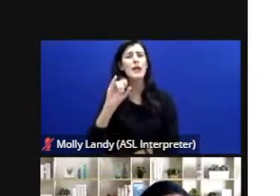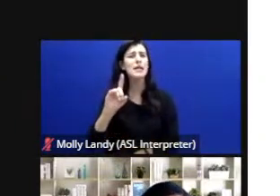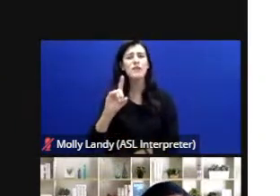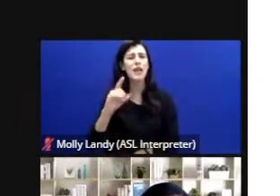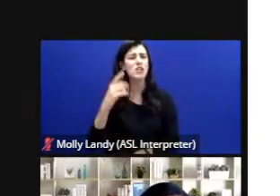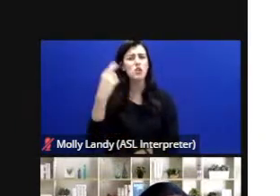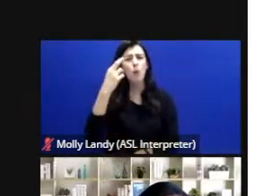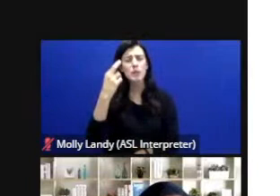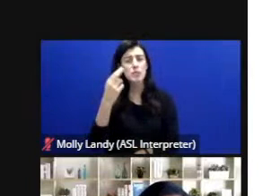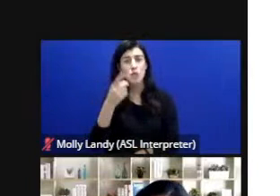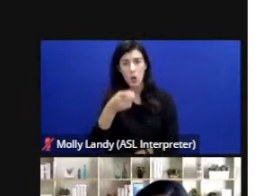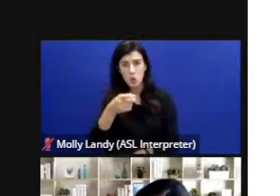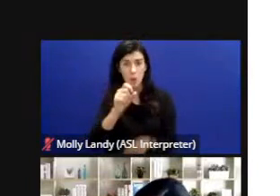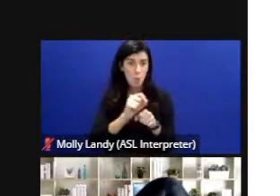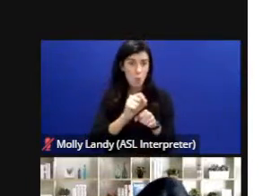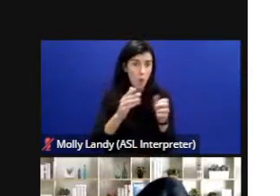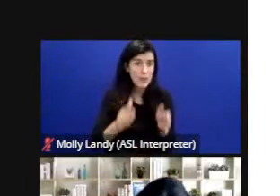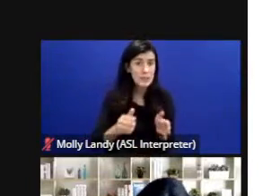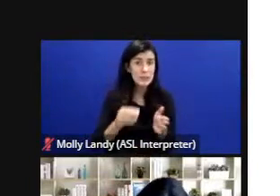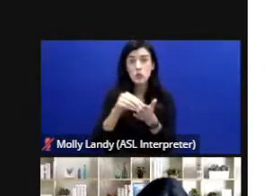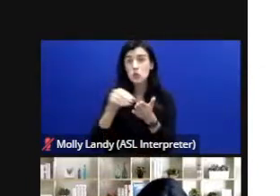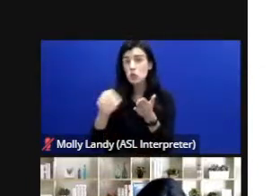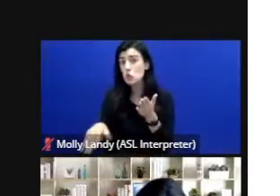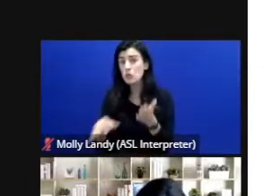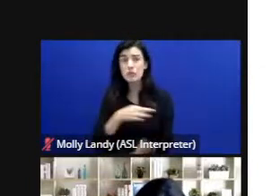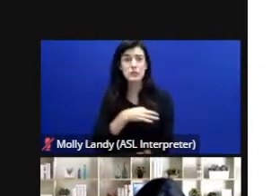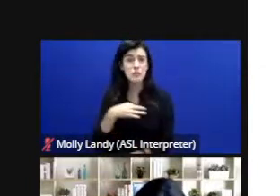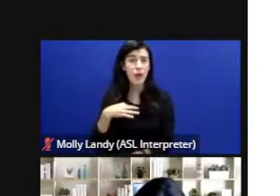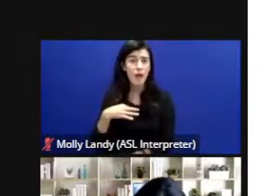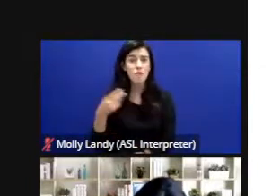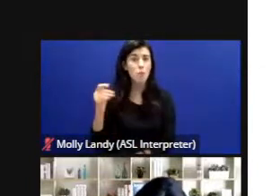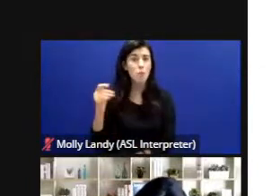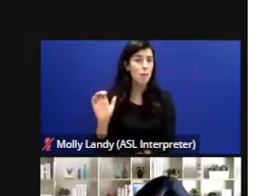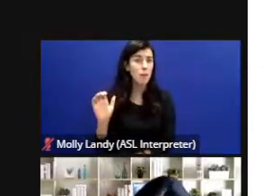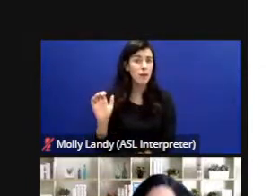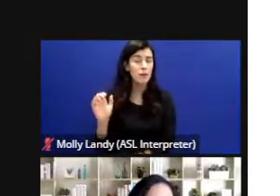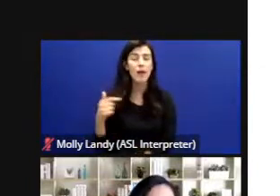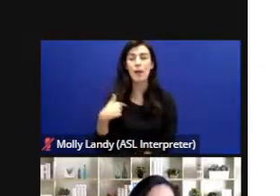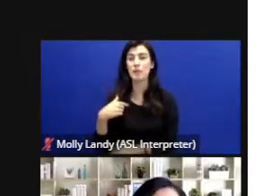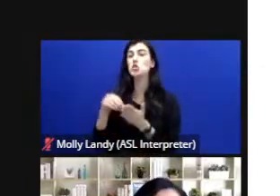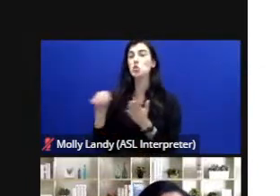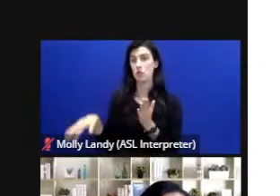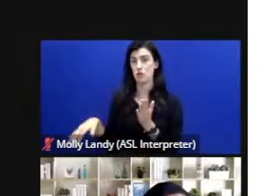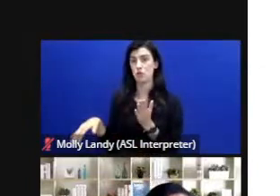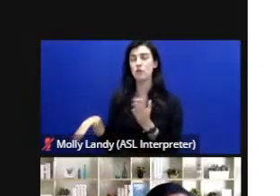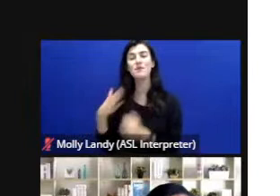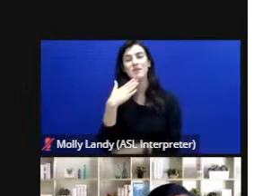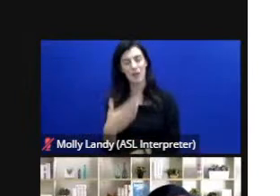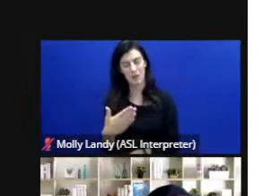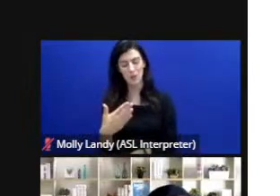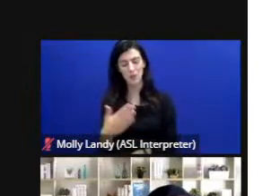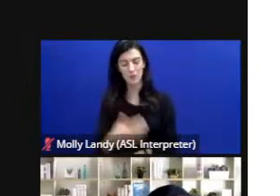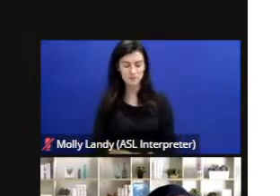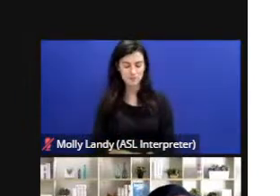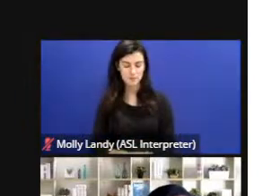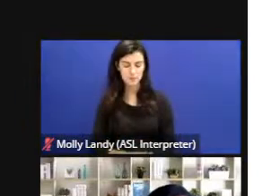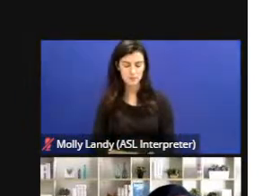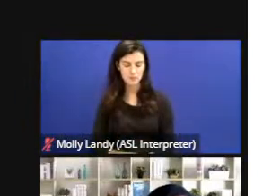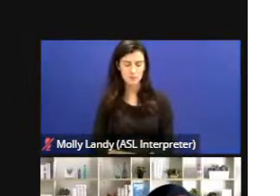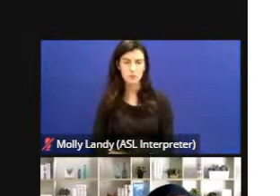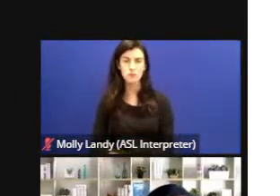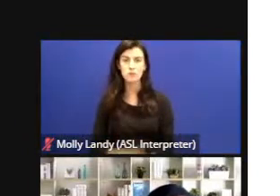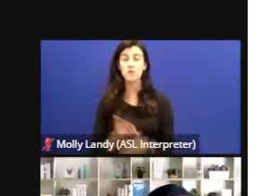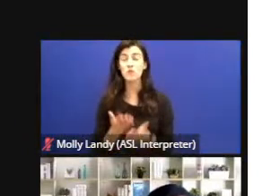you an employee, a student, a staff, a member of the public? Student. Got it. Thank you for that. All